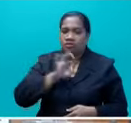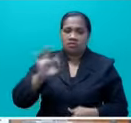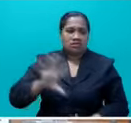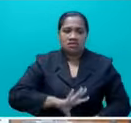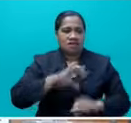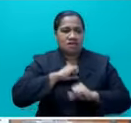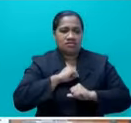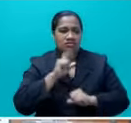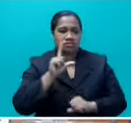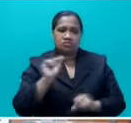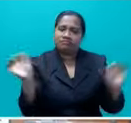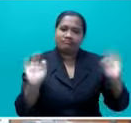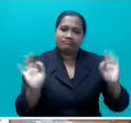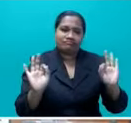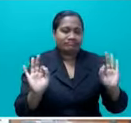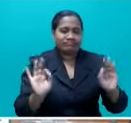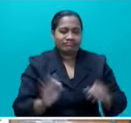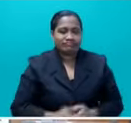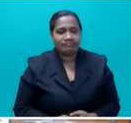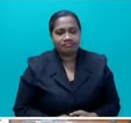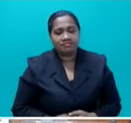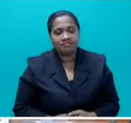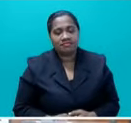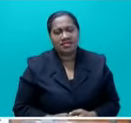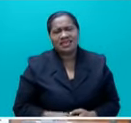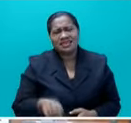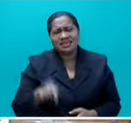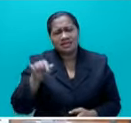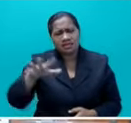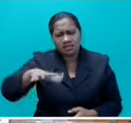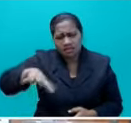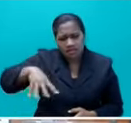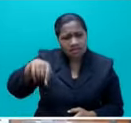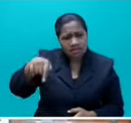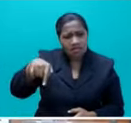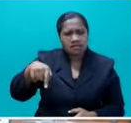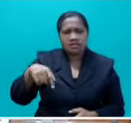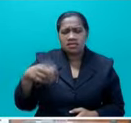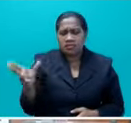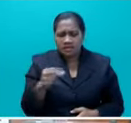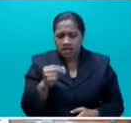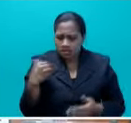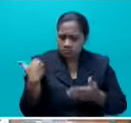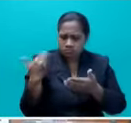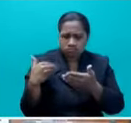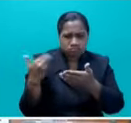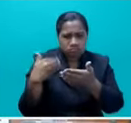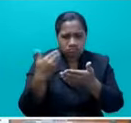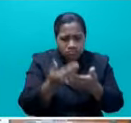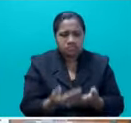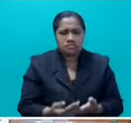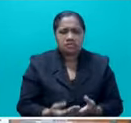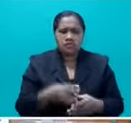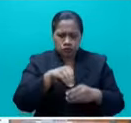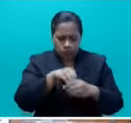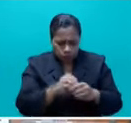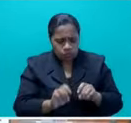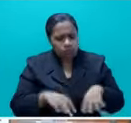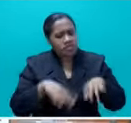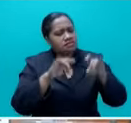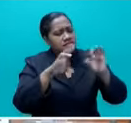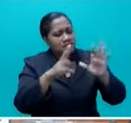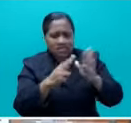Mr. Speaker, sir, these things have been done and adopted by many jurisdictions, including in Australia and New Zealand, as